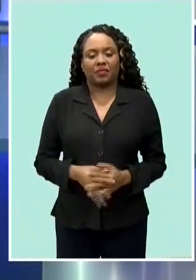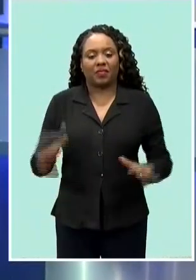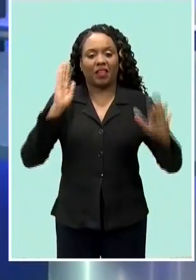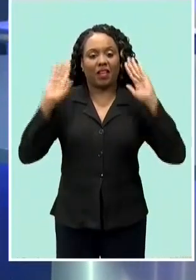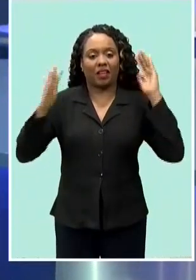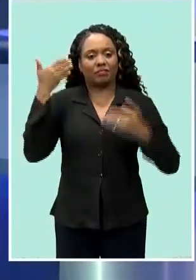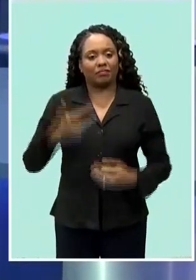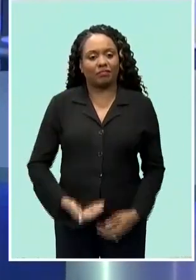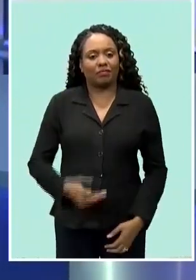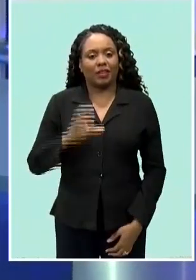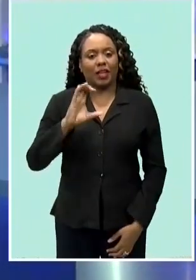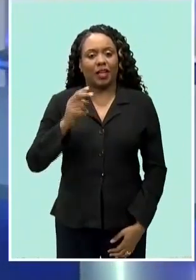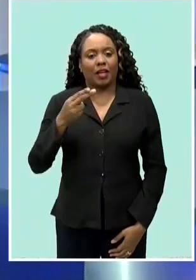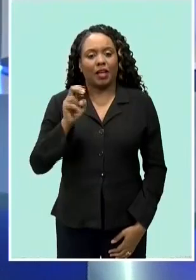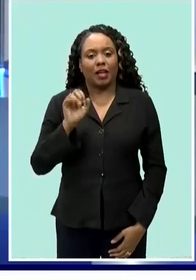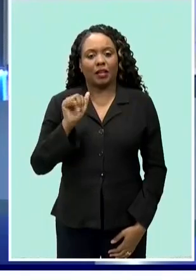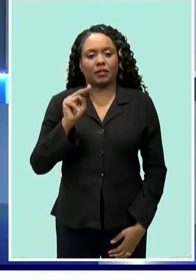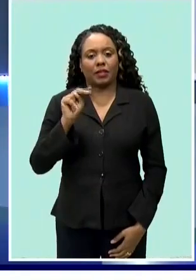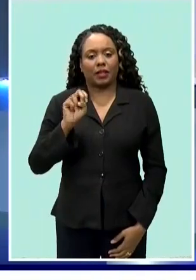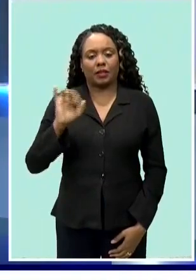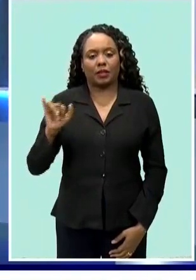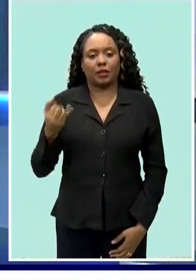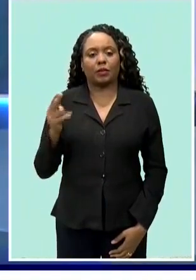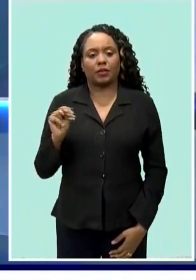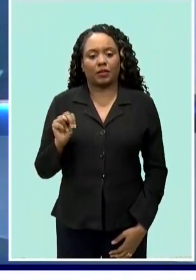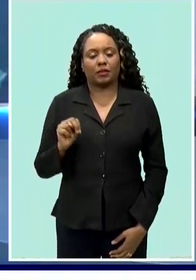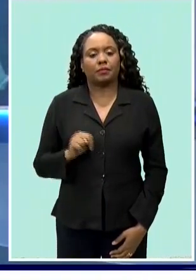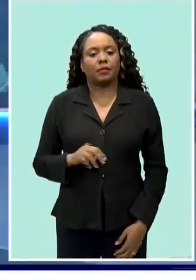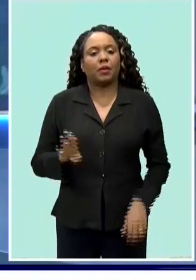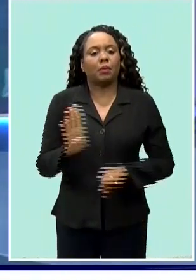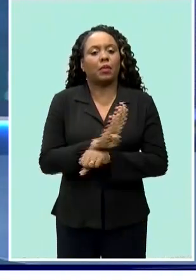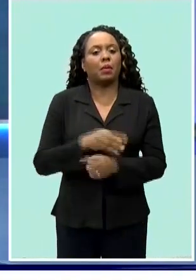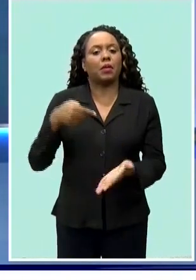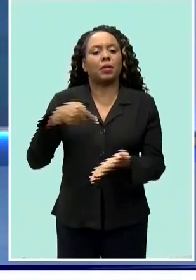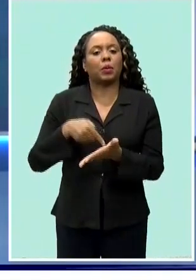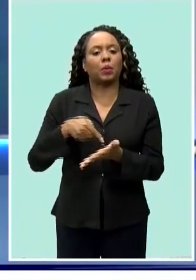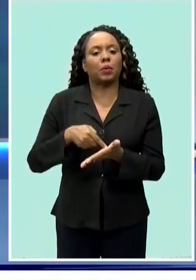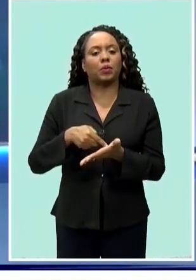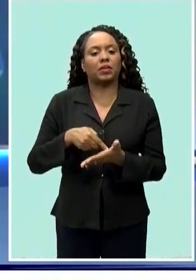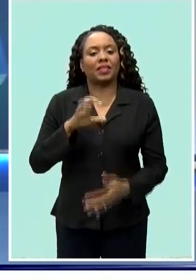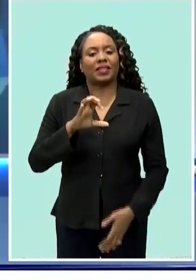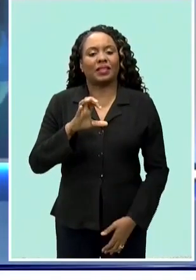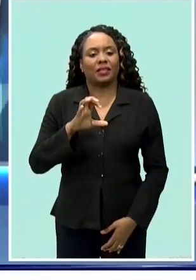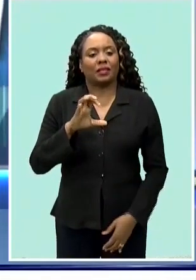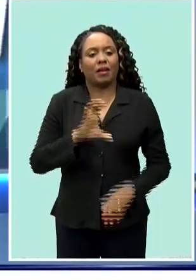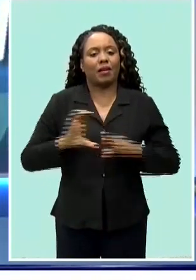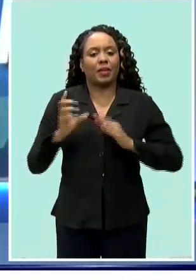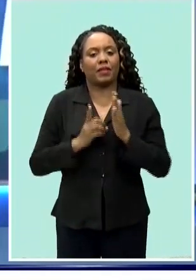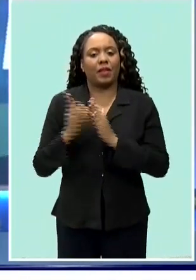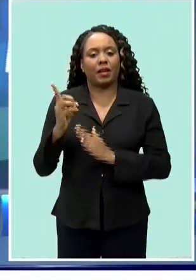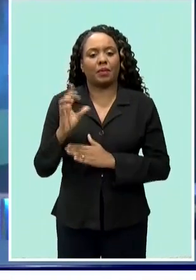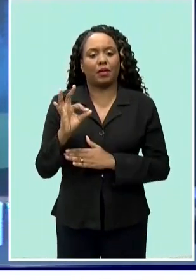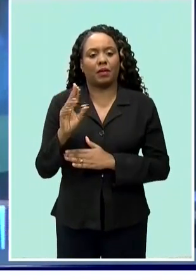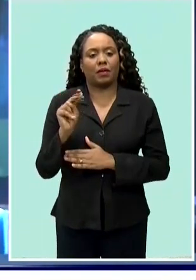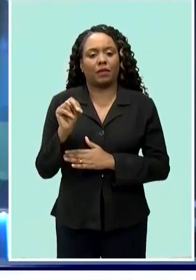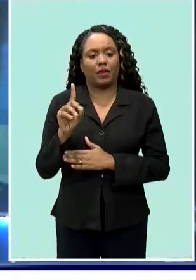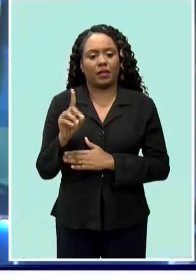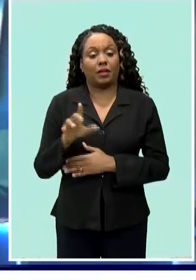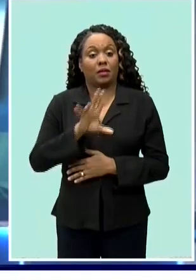Hi, I'm Shane Jones, leading the news at 7. Barbados owes the CARICOM Development Fund $7.2 million, and Prime Minister